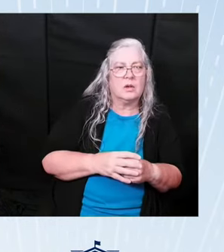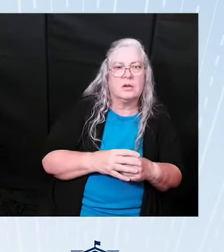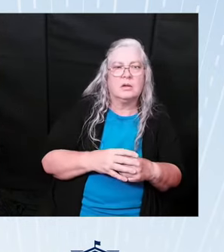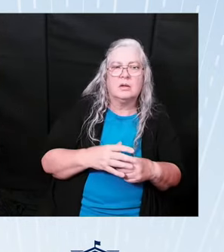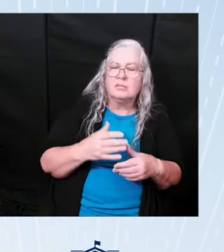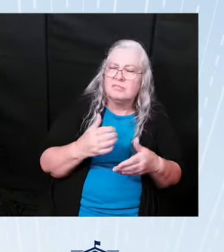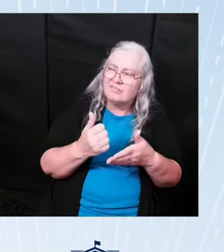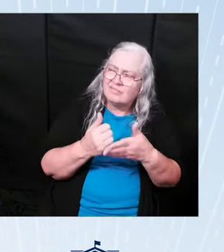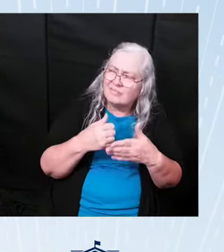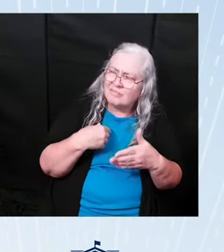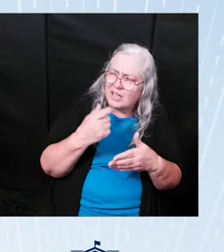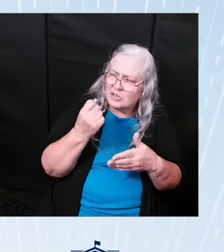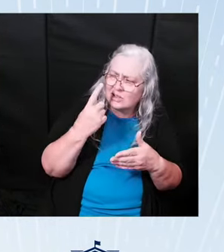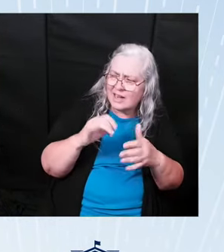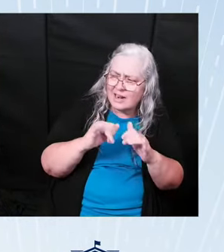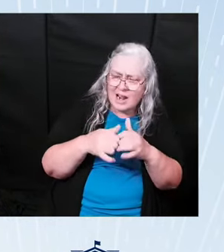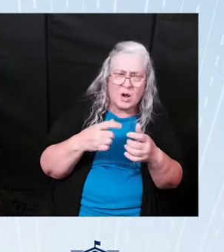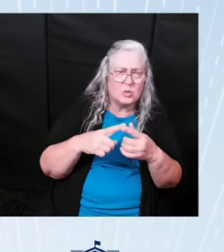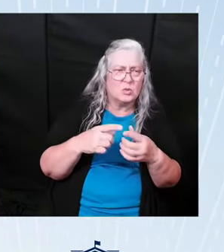Sorry.